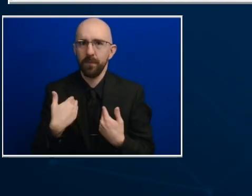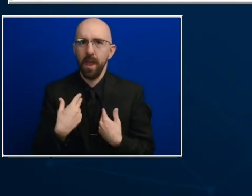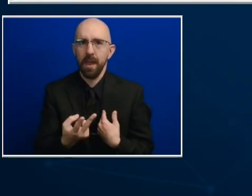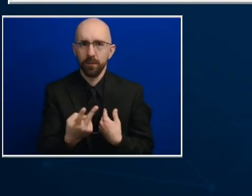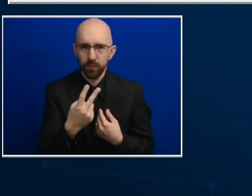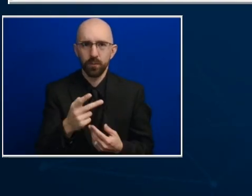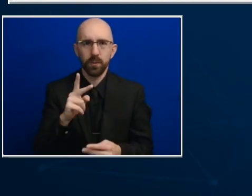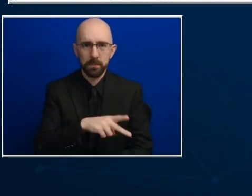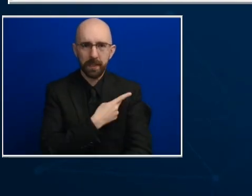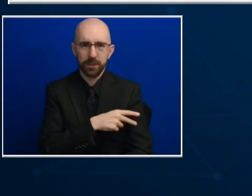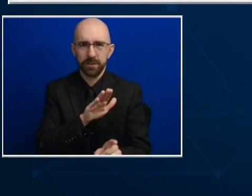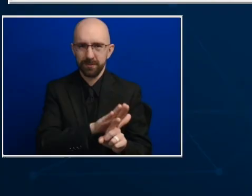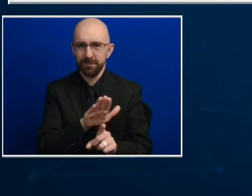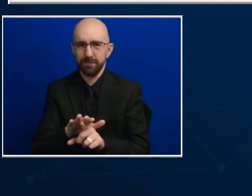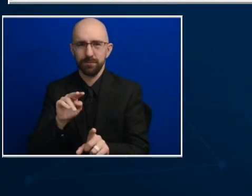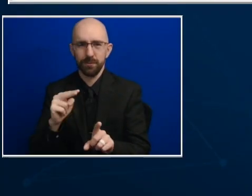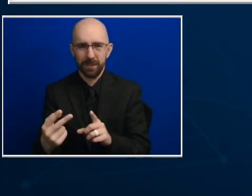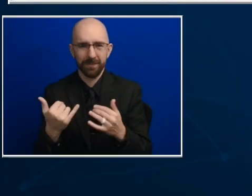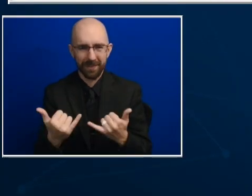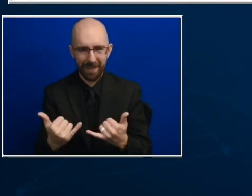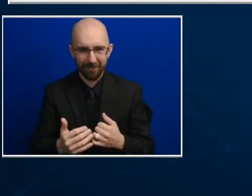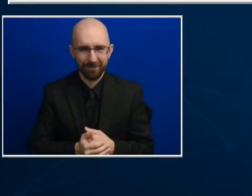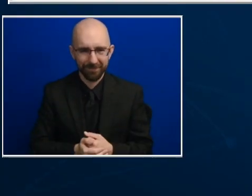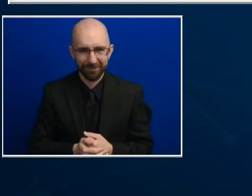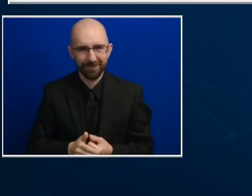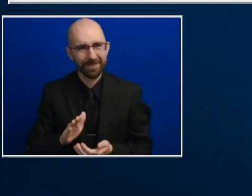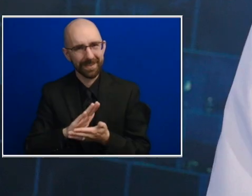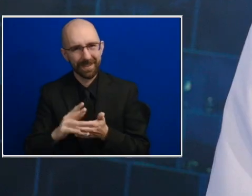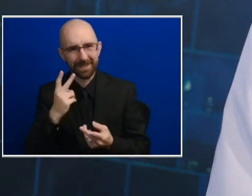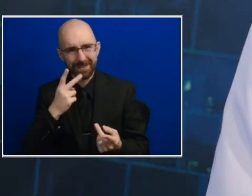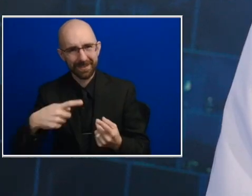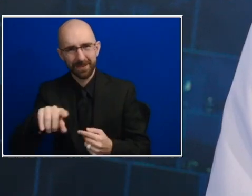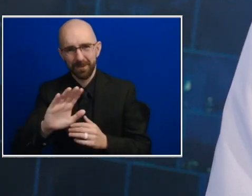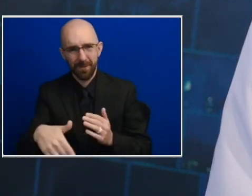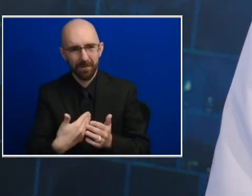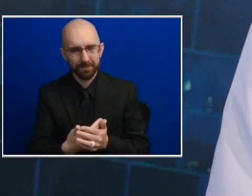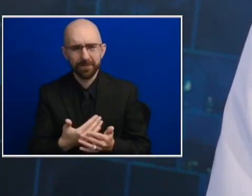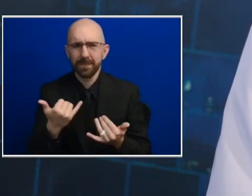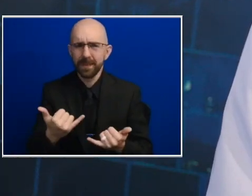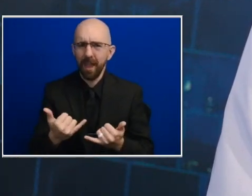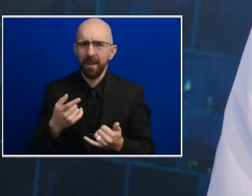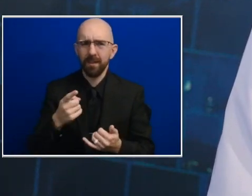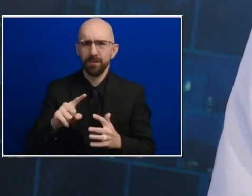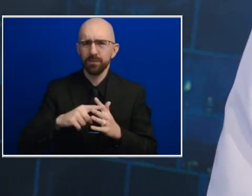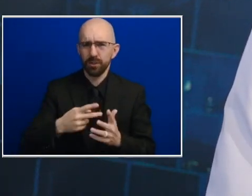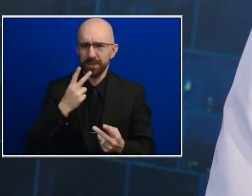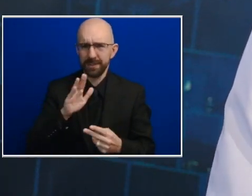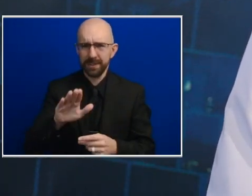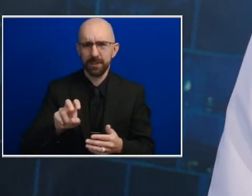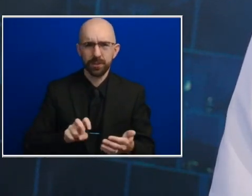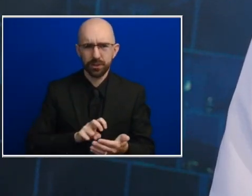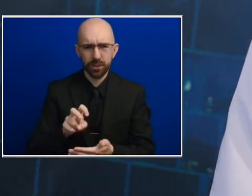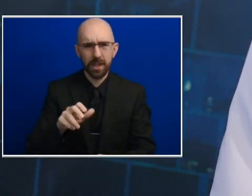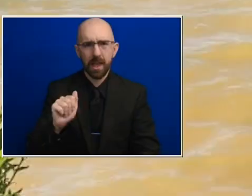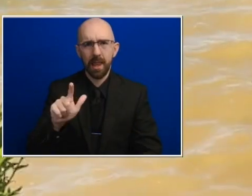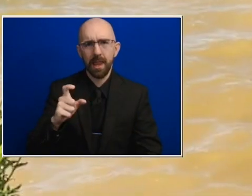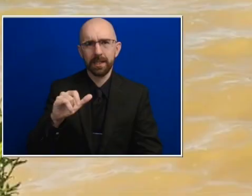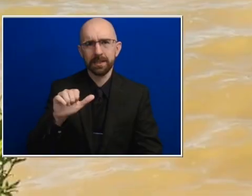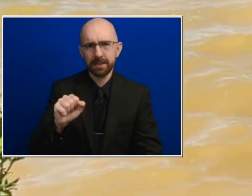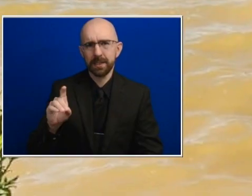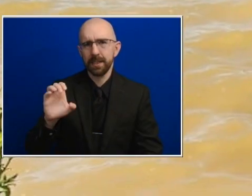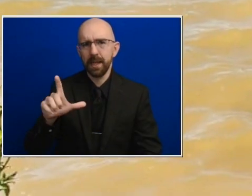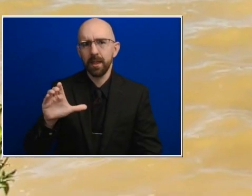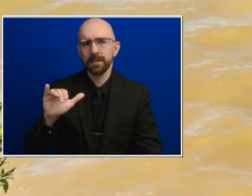today. Let's start by seeing a little bit of Linda's journey. Alexis Del Cid shows us.